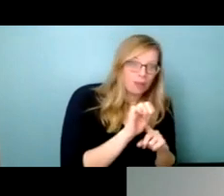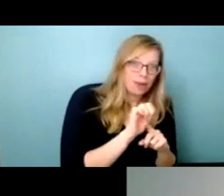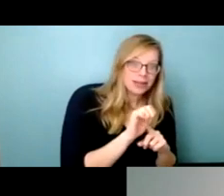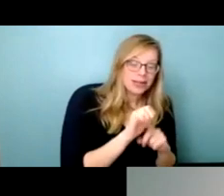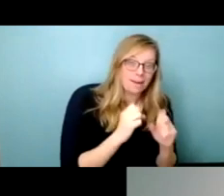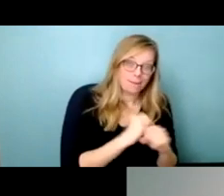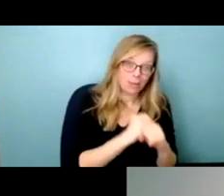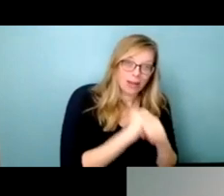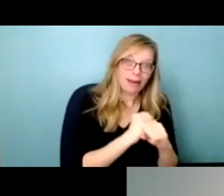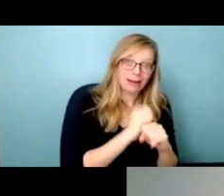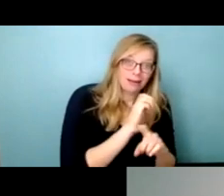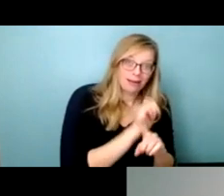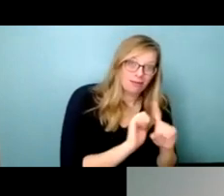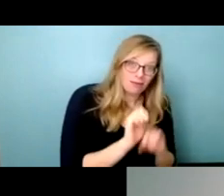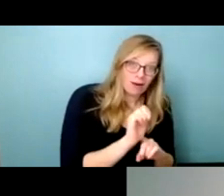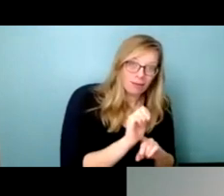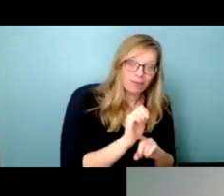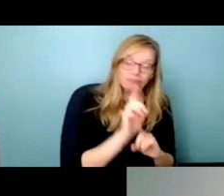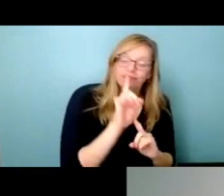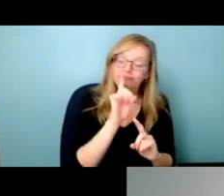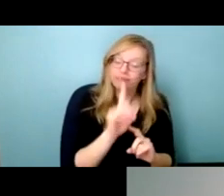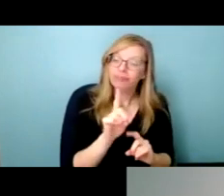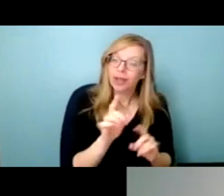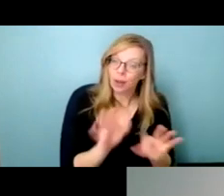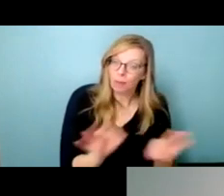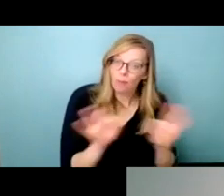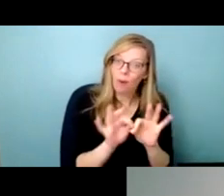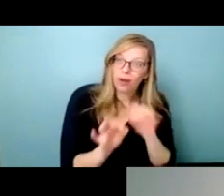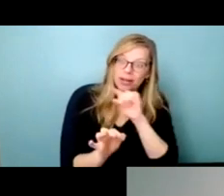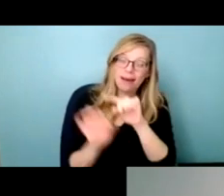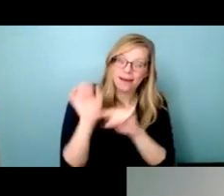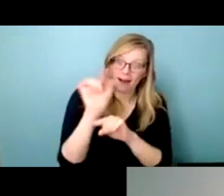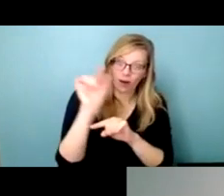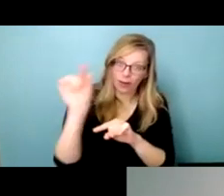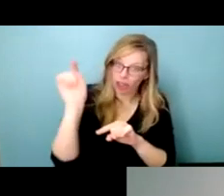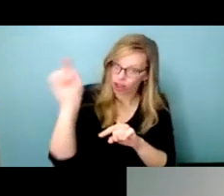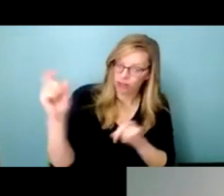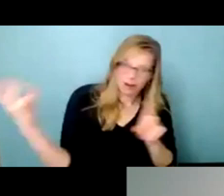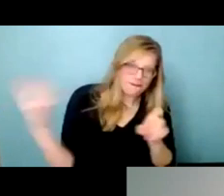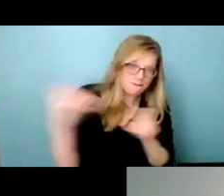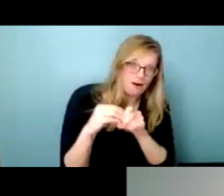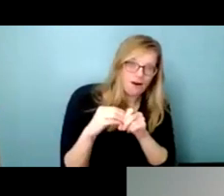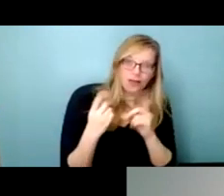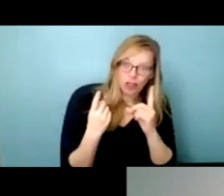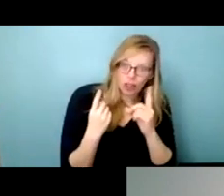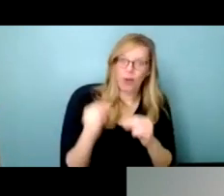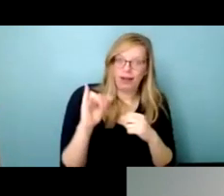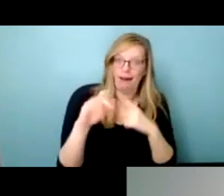environment, it's really important to have governments at the forefront doing that kind of work.